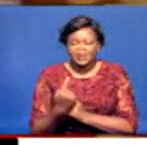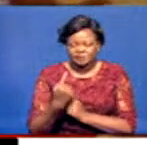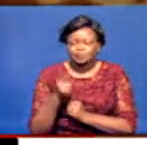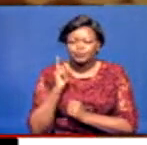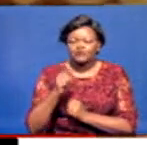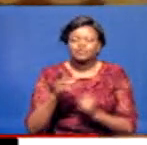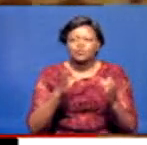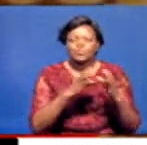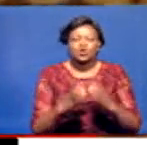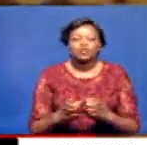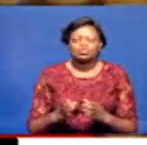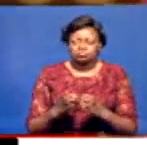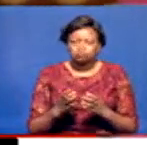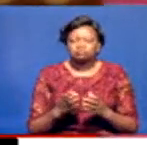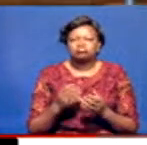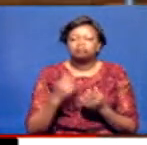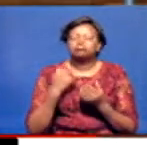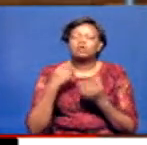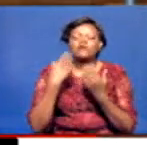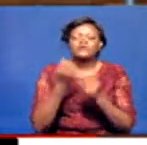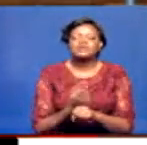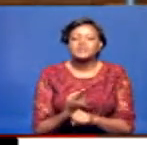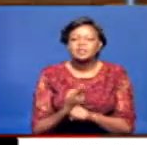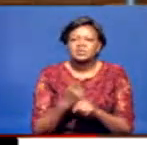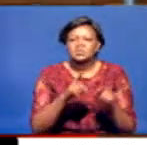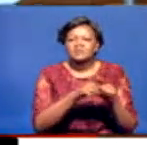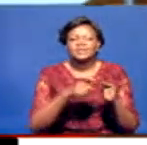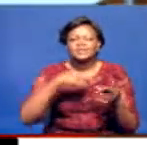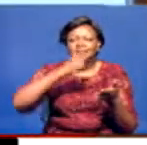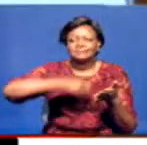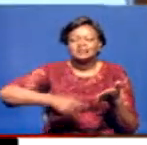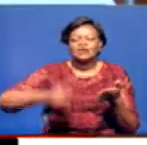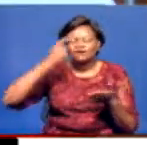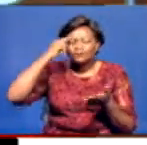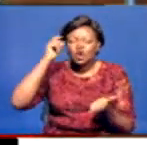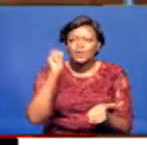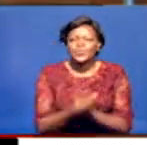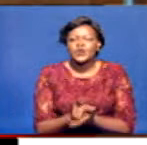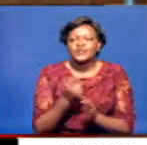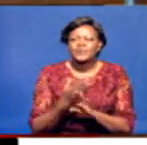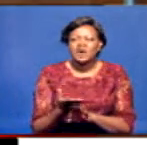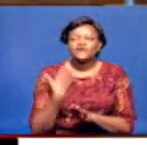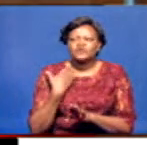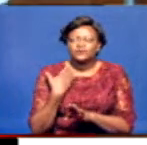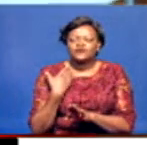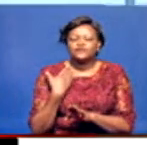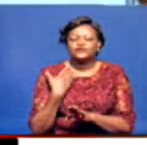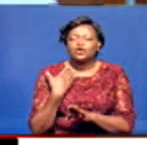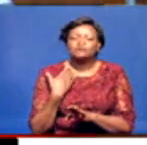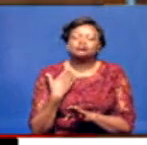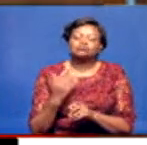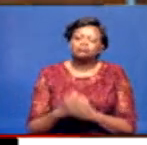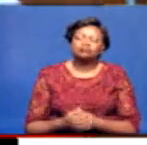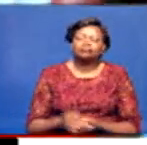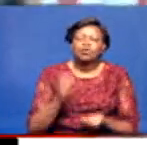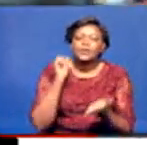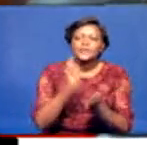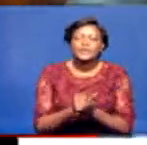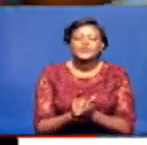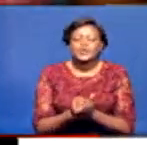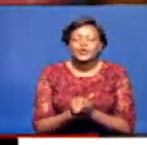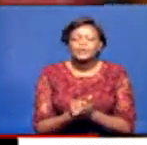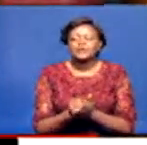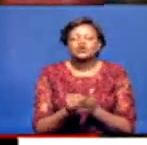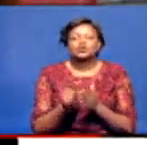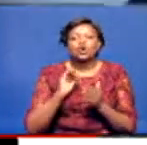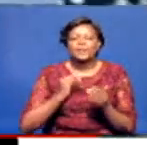caucus, presentation of minutes and signatures for removal before the whipping of those in the House and committee leadership.